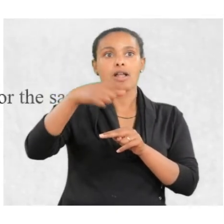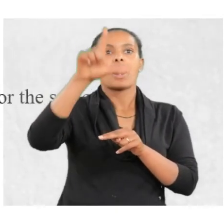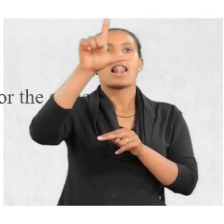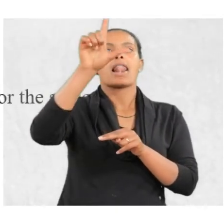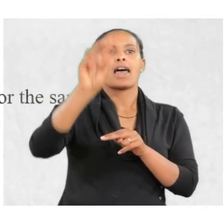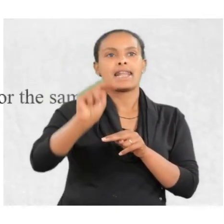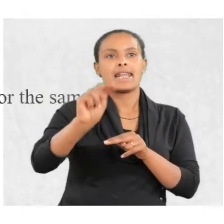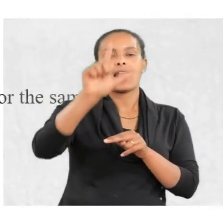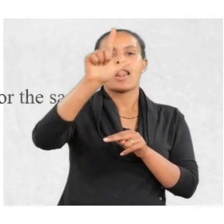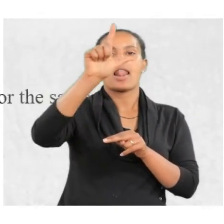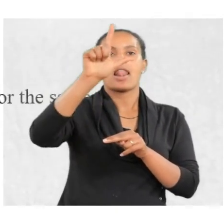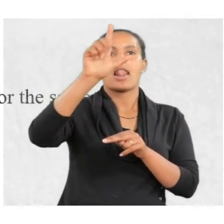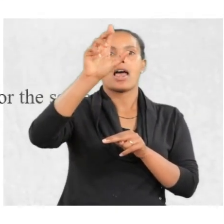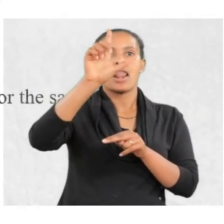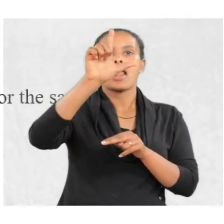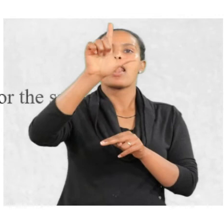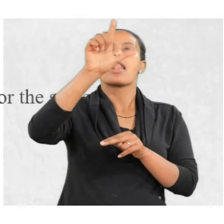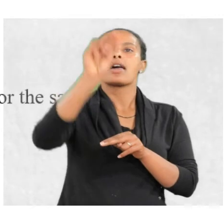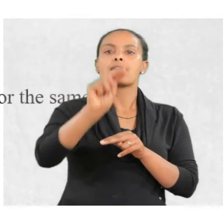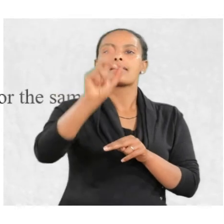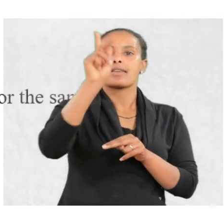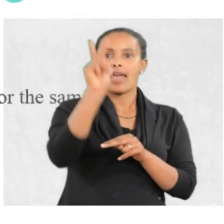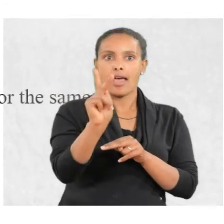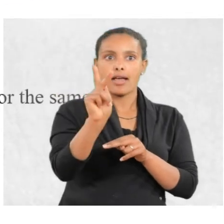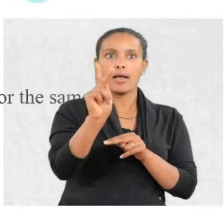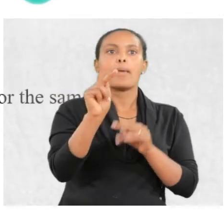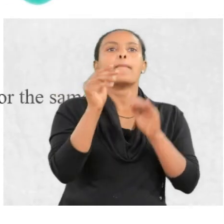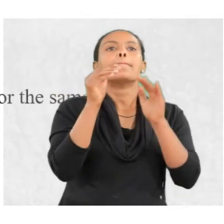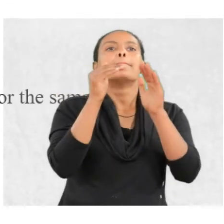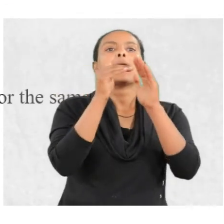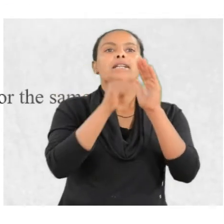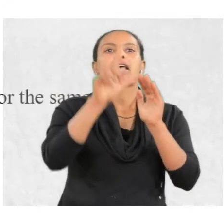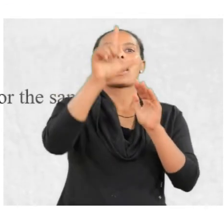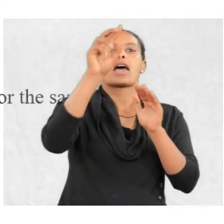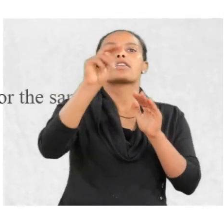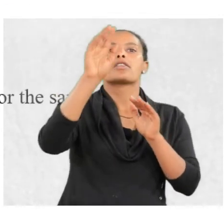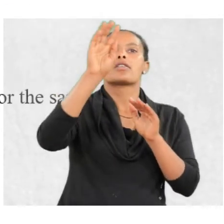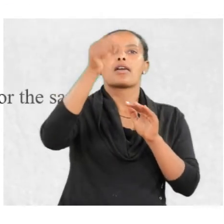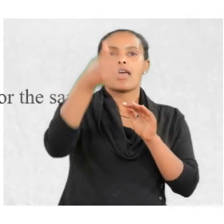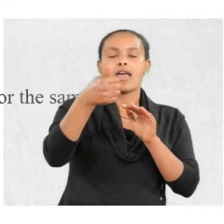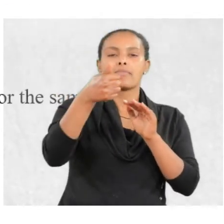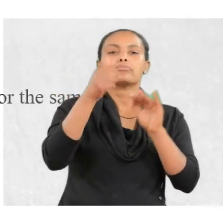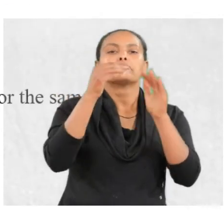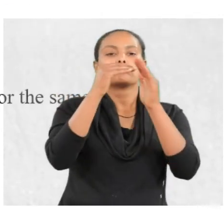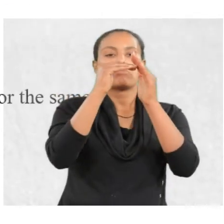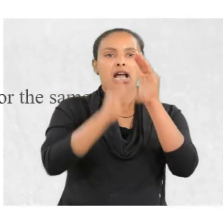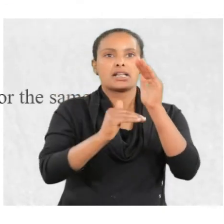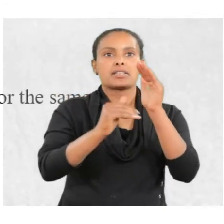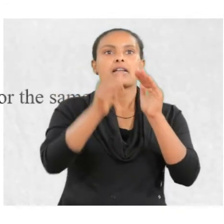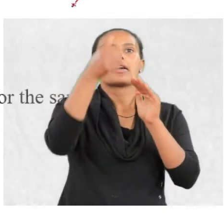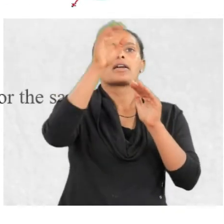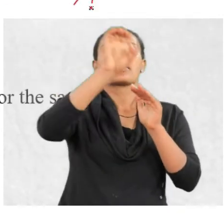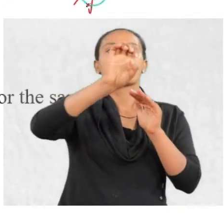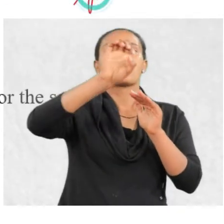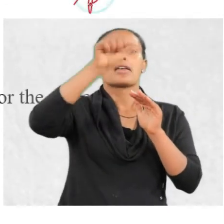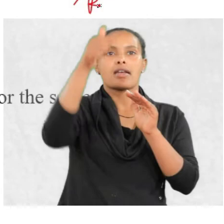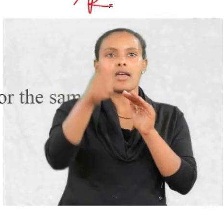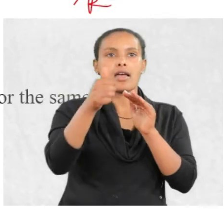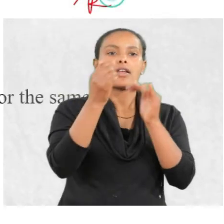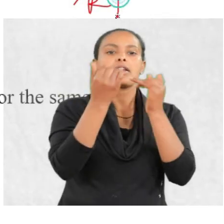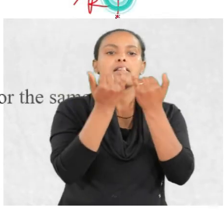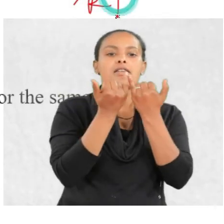K equal ln M minus EA divided by RT, EM divided